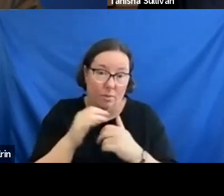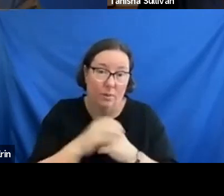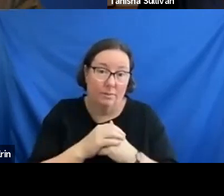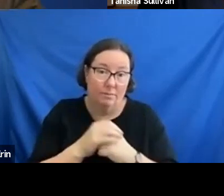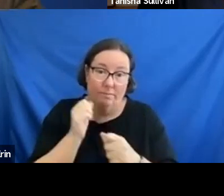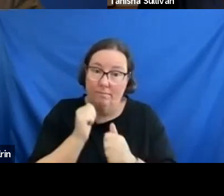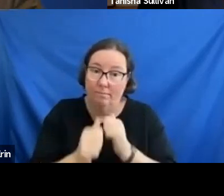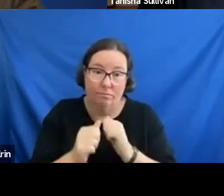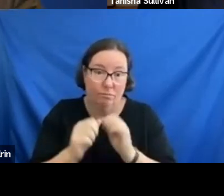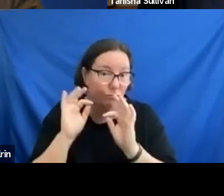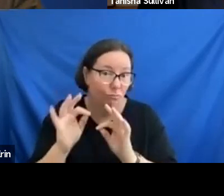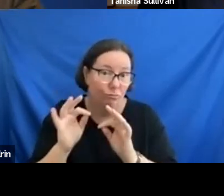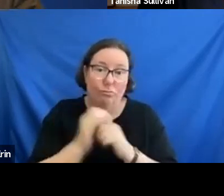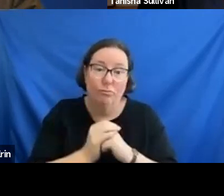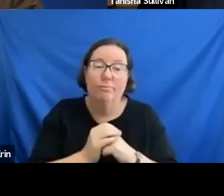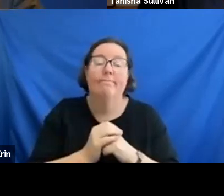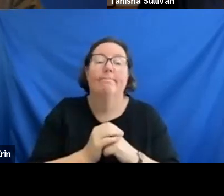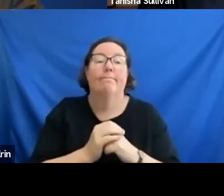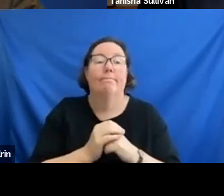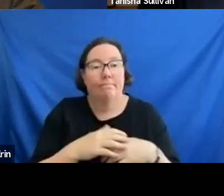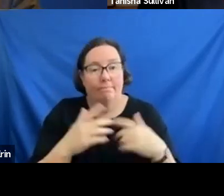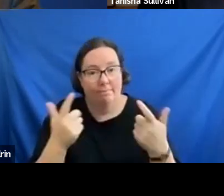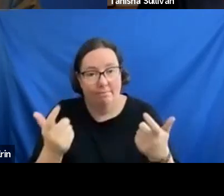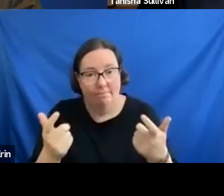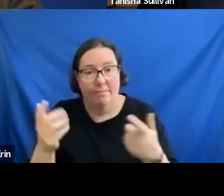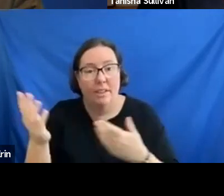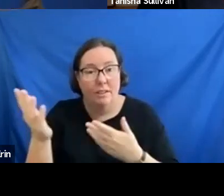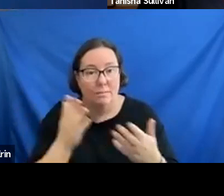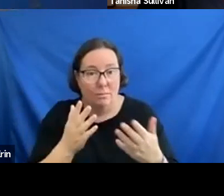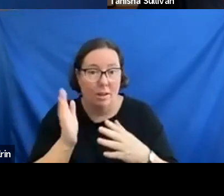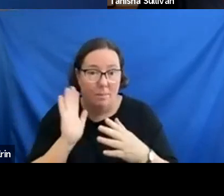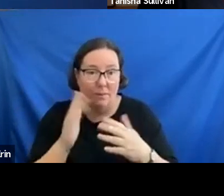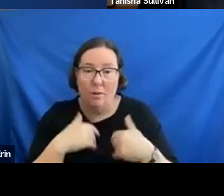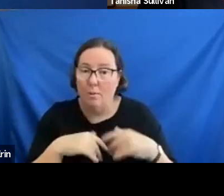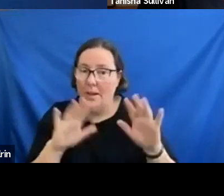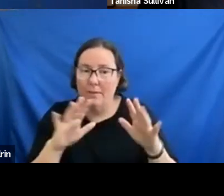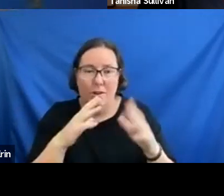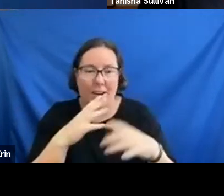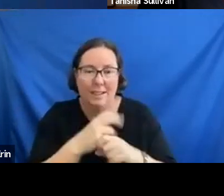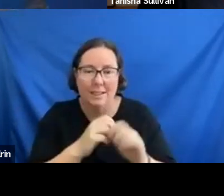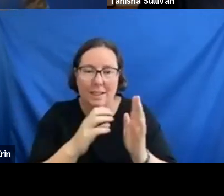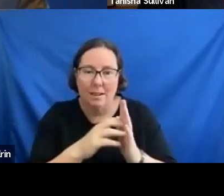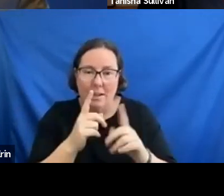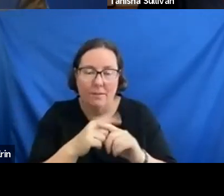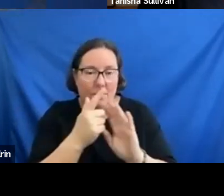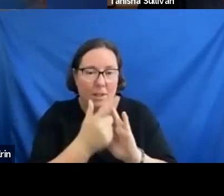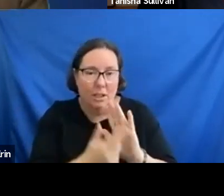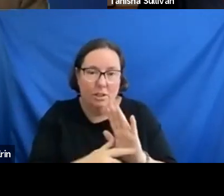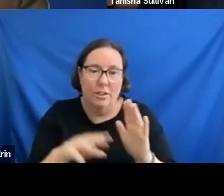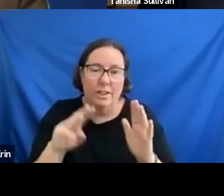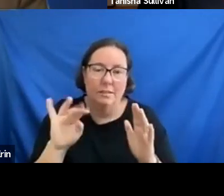Okay. And this has been brought up to us before. We've got a great summary by Attorney Michael Keating.